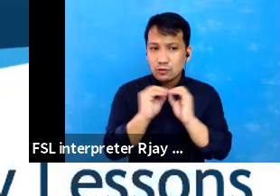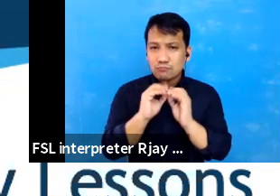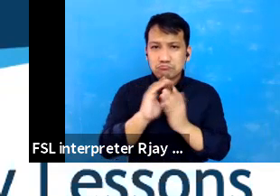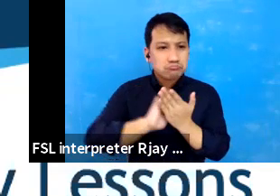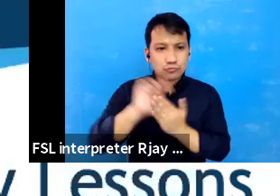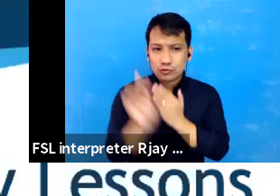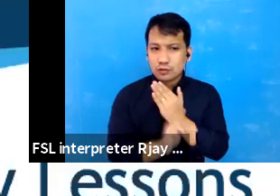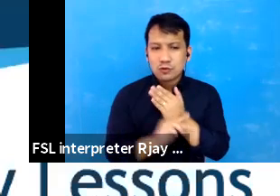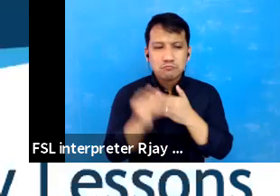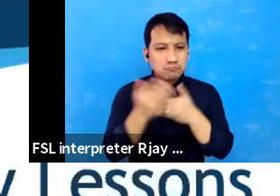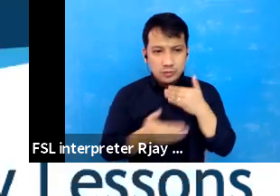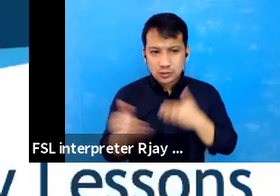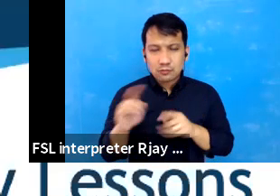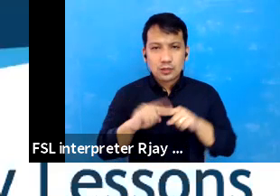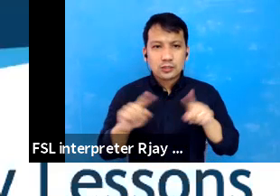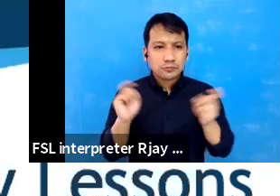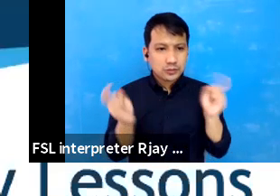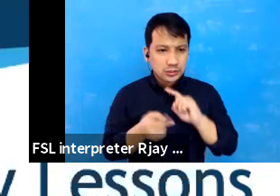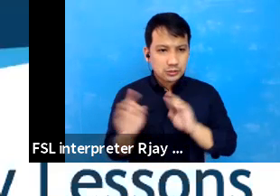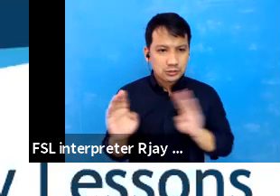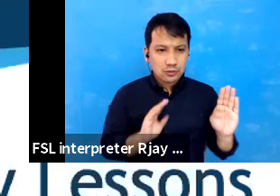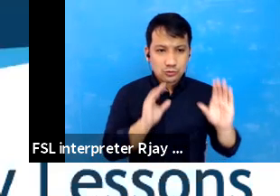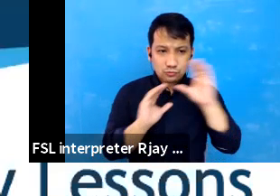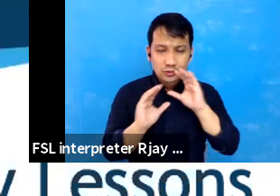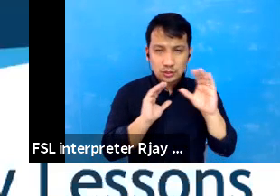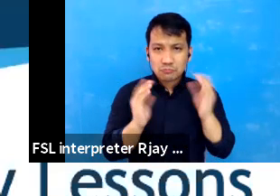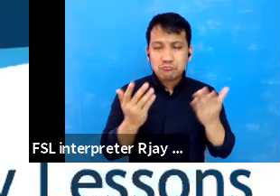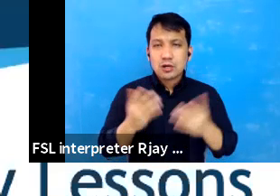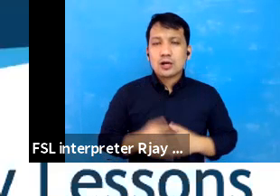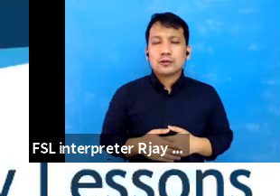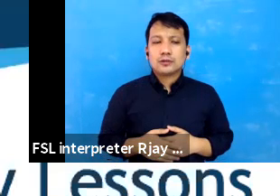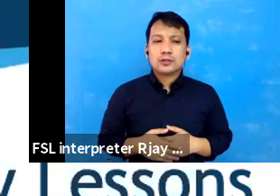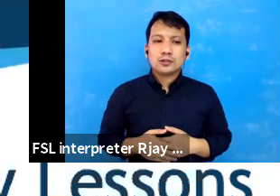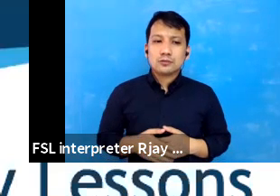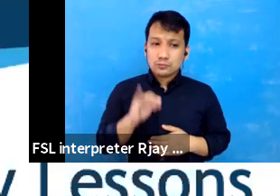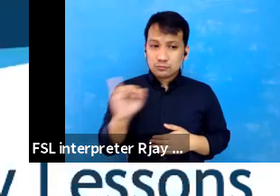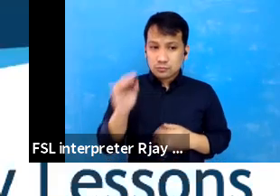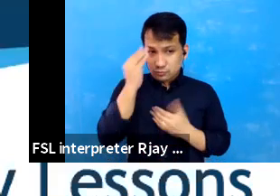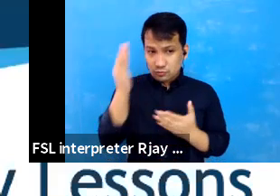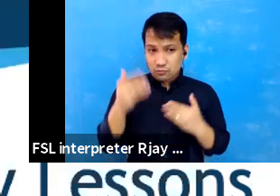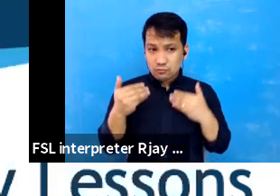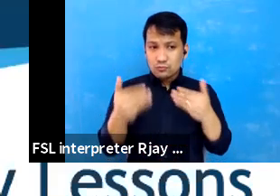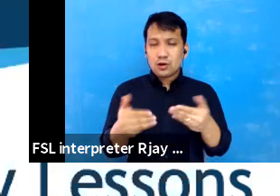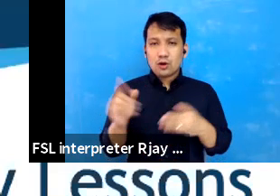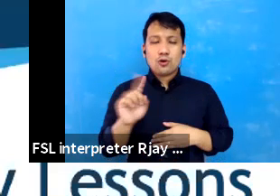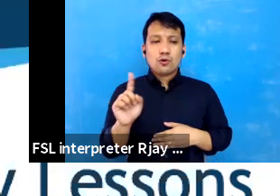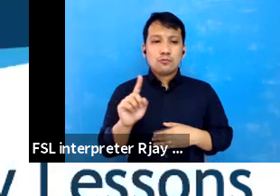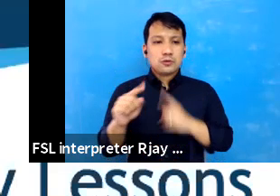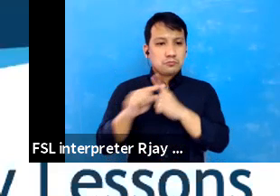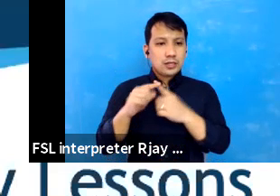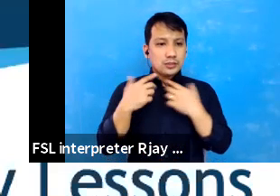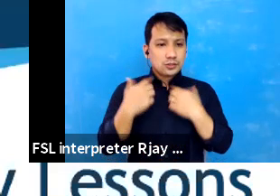programs should go beyond behavior change communications. It should really move towards positive